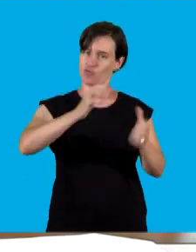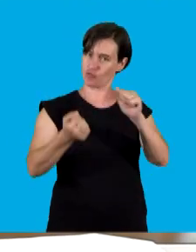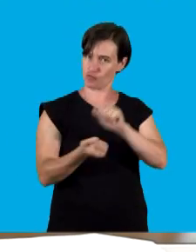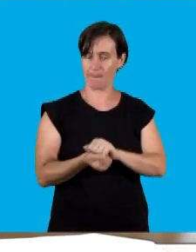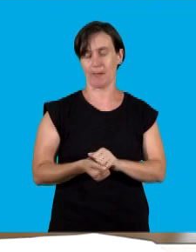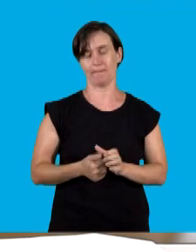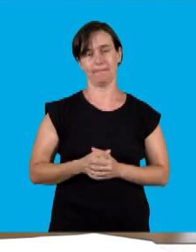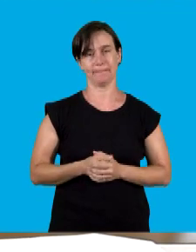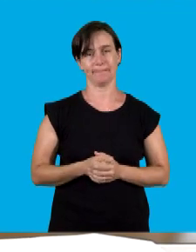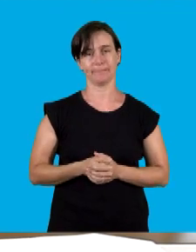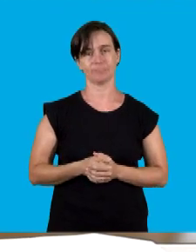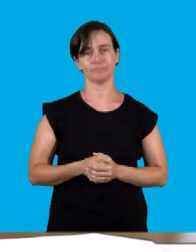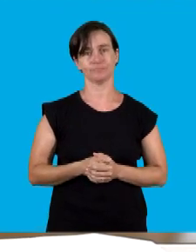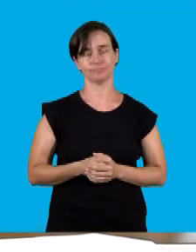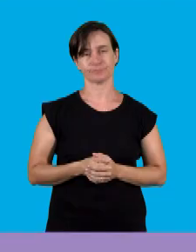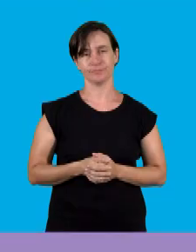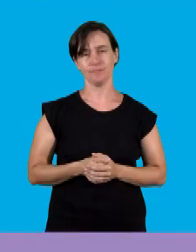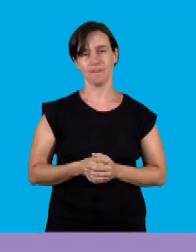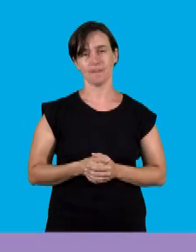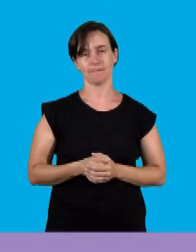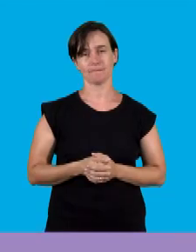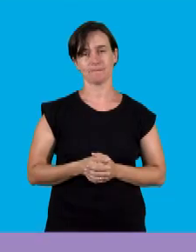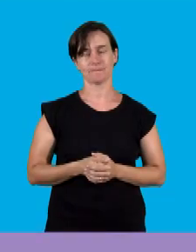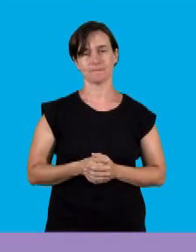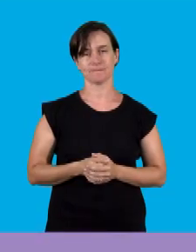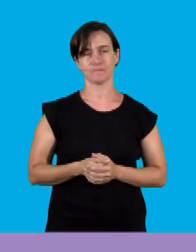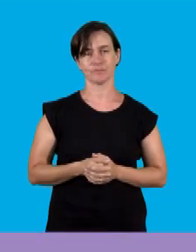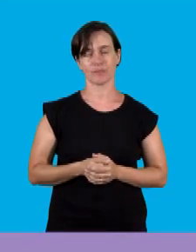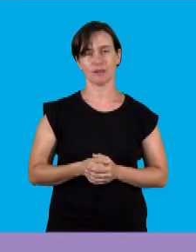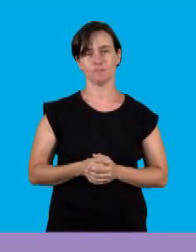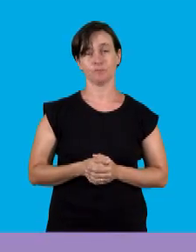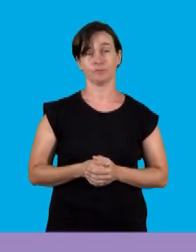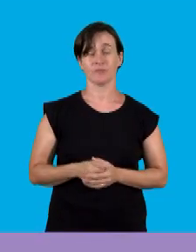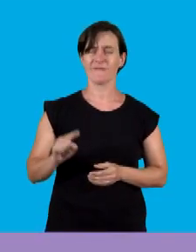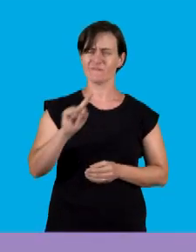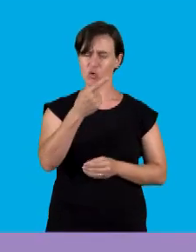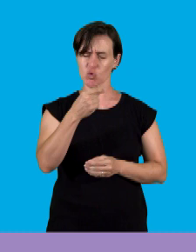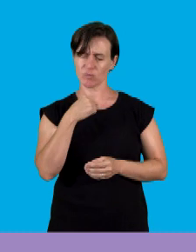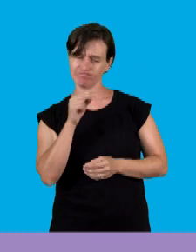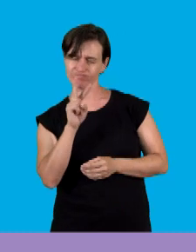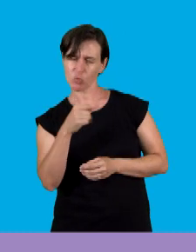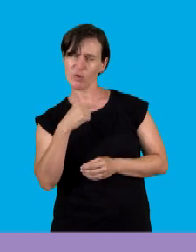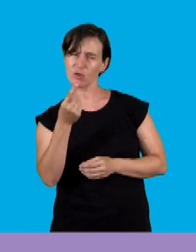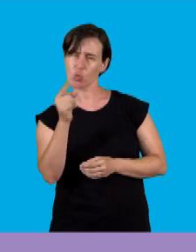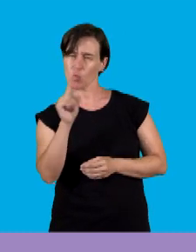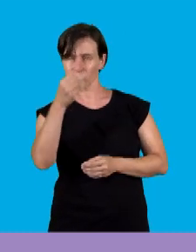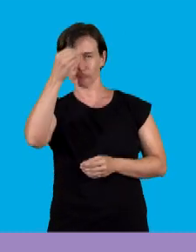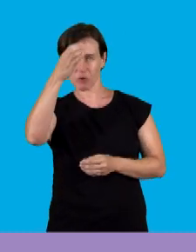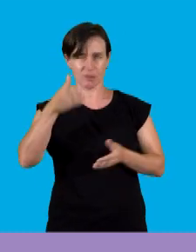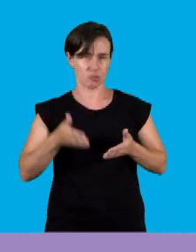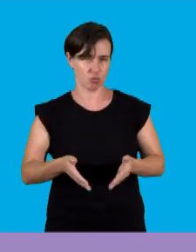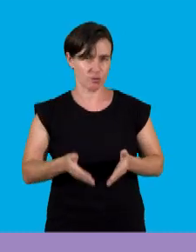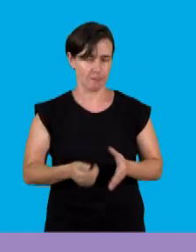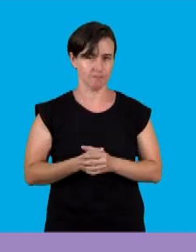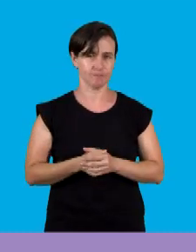our lesson. So, firstly, we are going to look at that concept map that we focused on in the beginning.